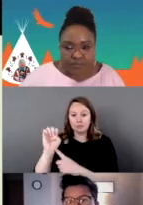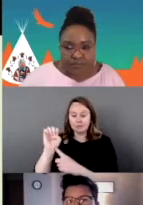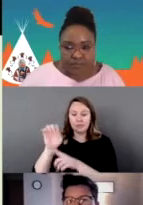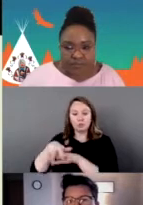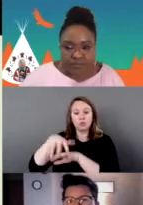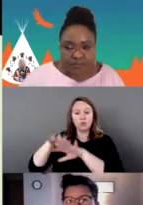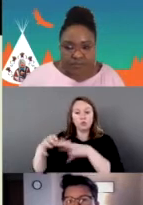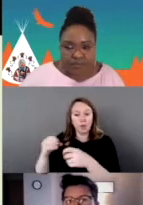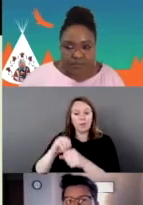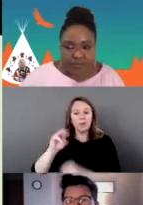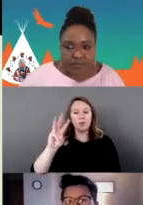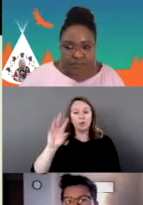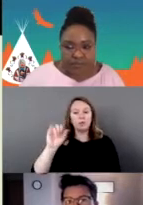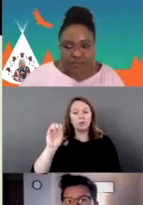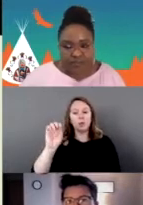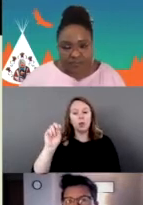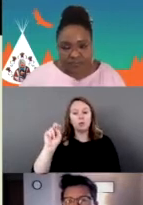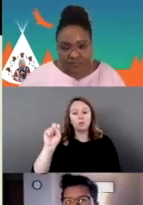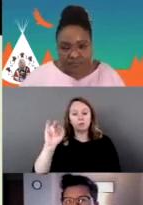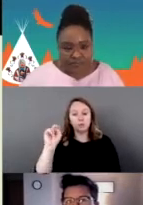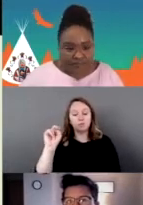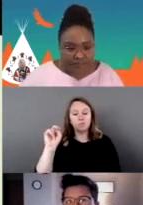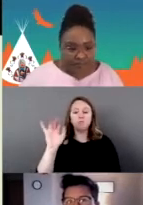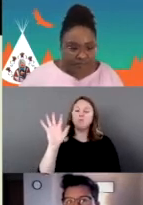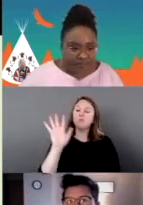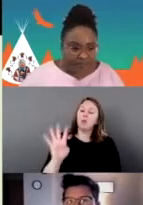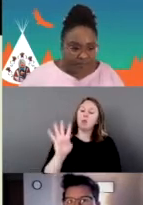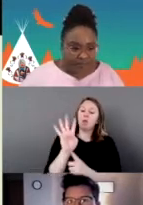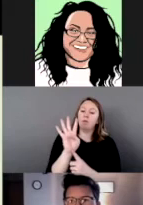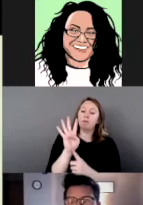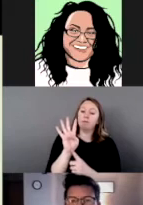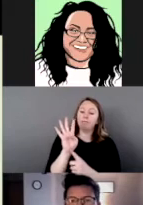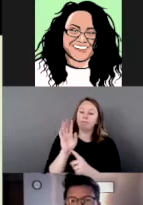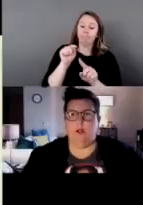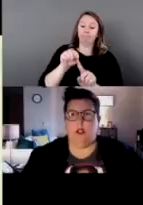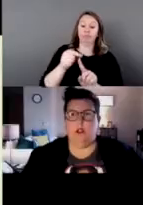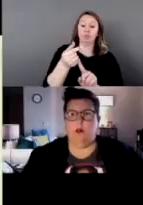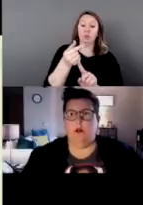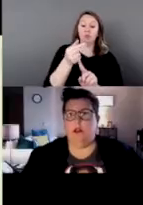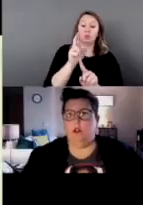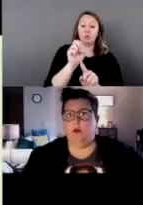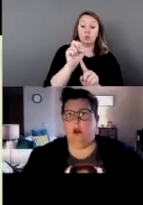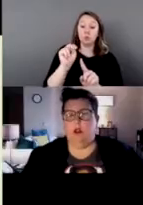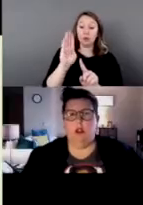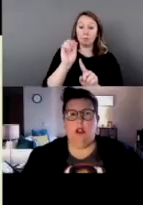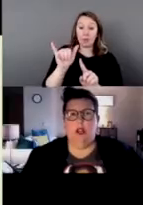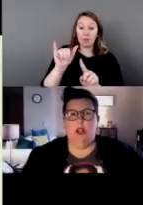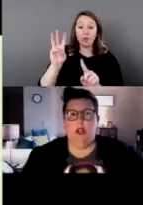This is a tribe that is located about 45 minutes north of Green Bay, Wisconsin, very